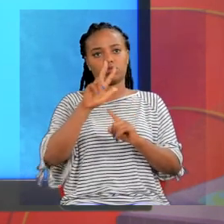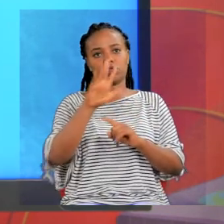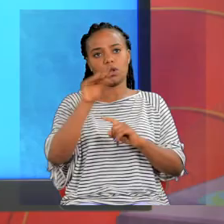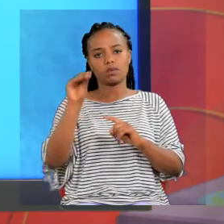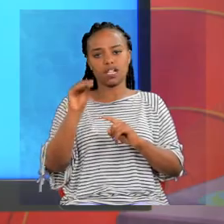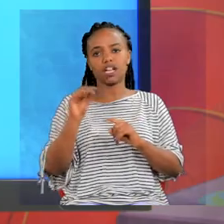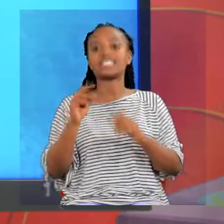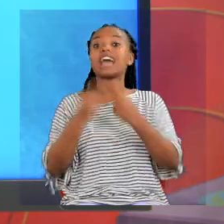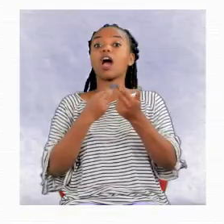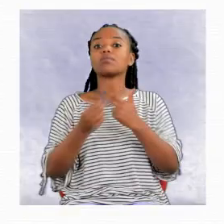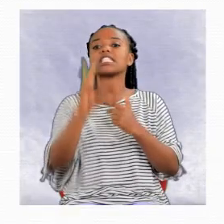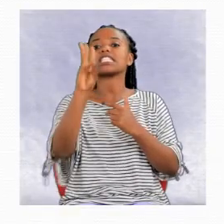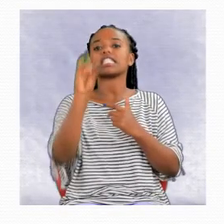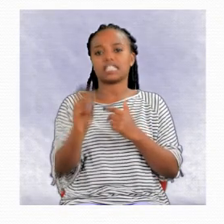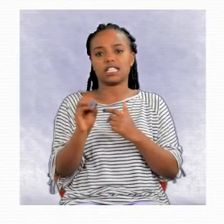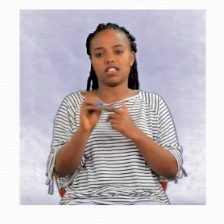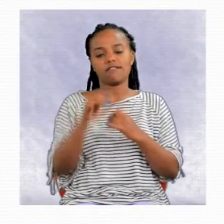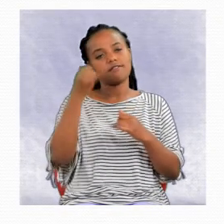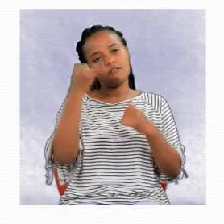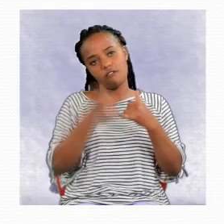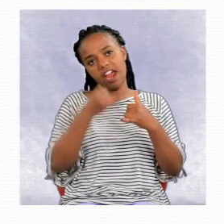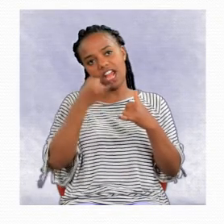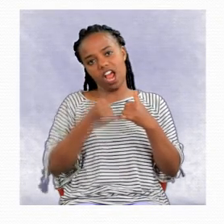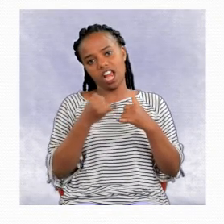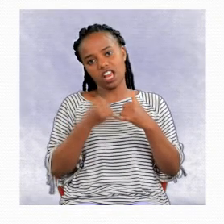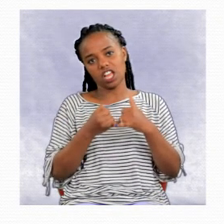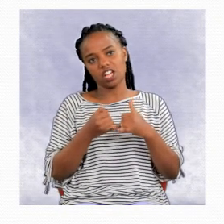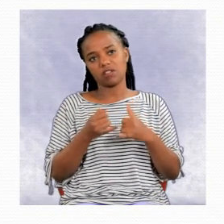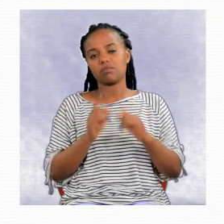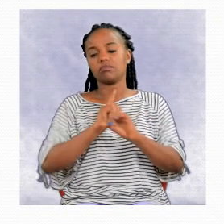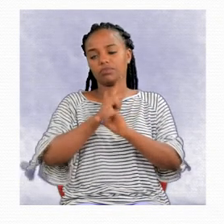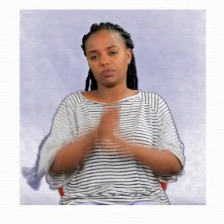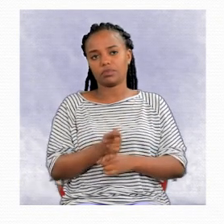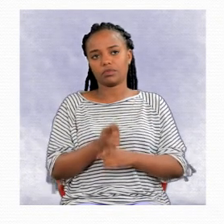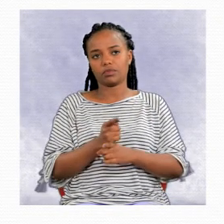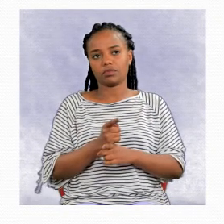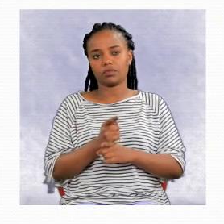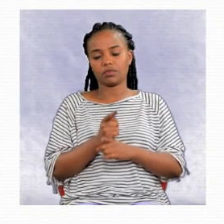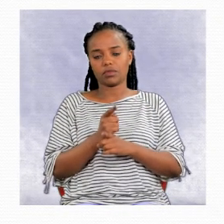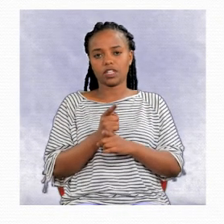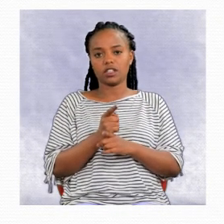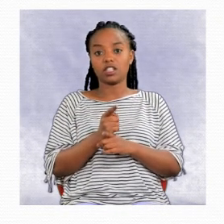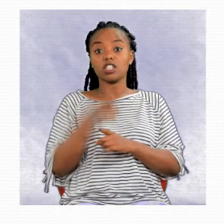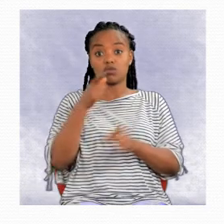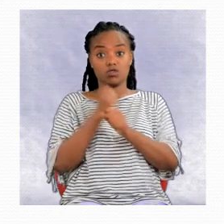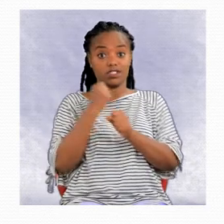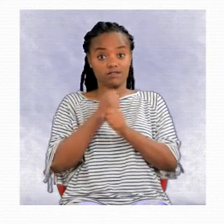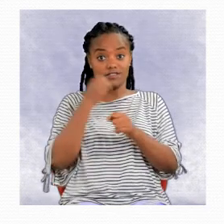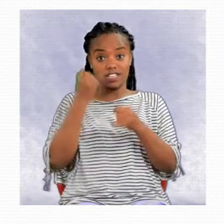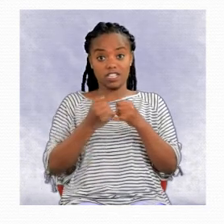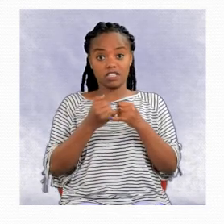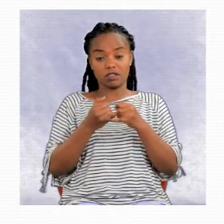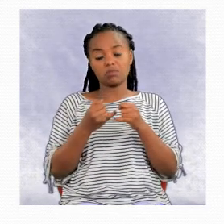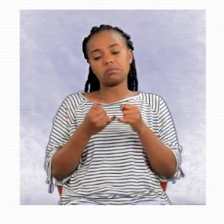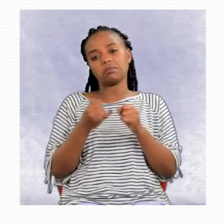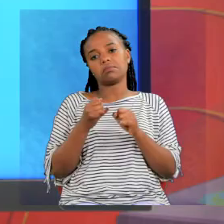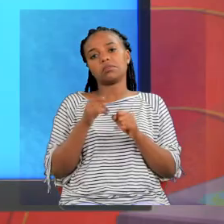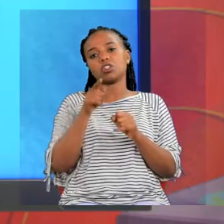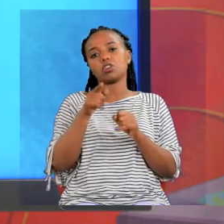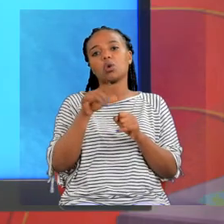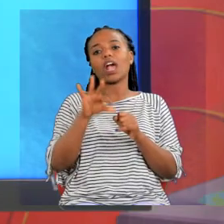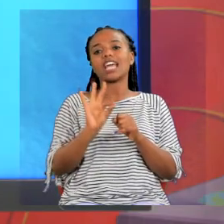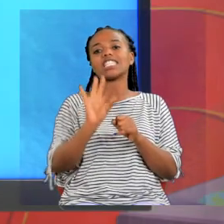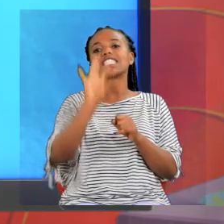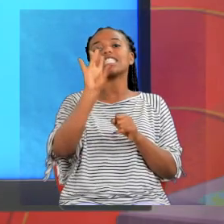this. So finally, you will have this one. When you solve this, when you simplify this, you'll